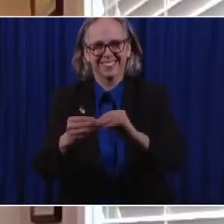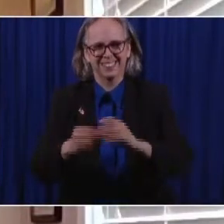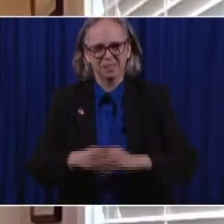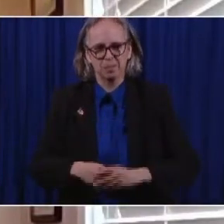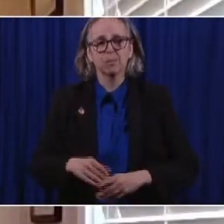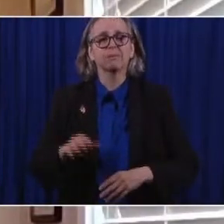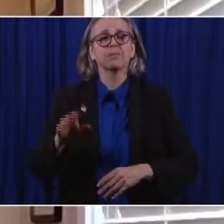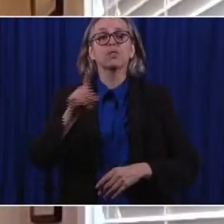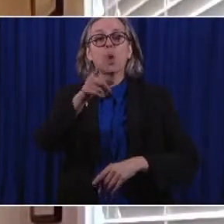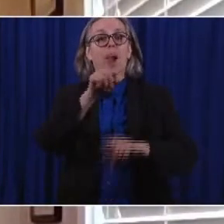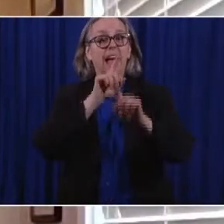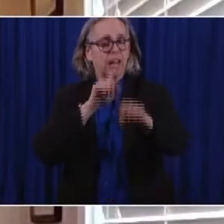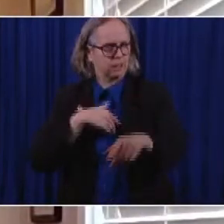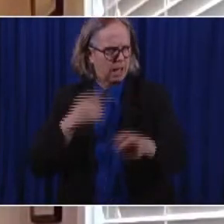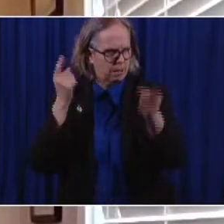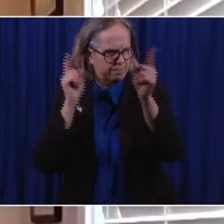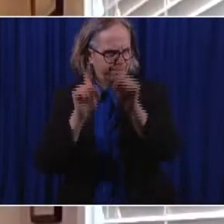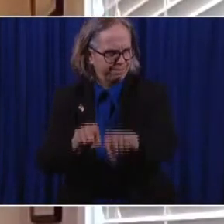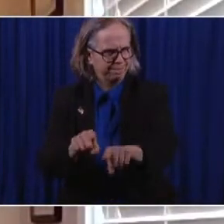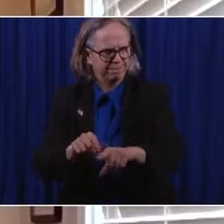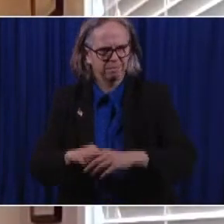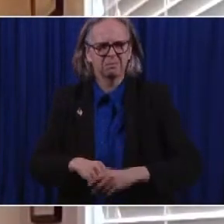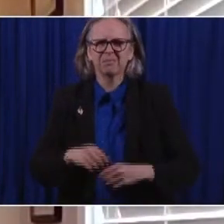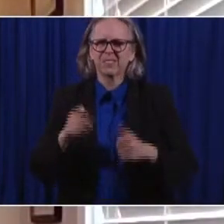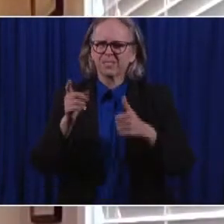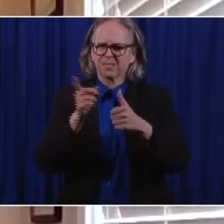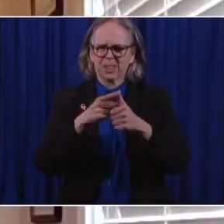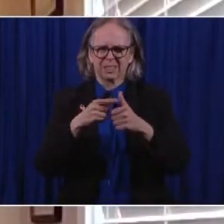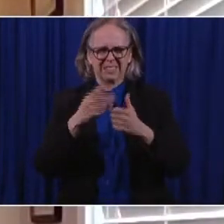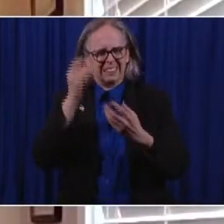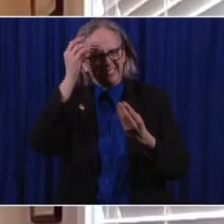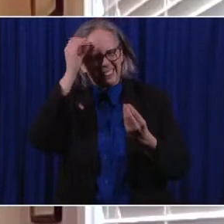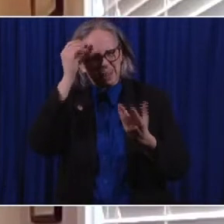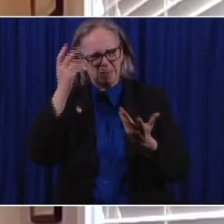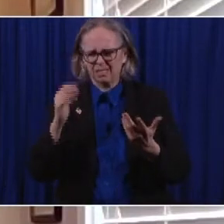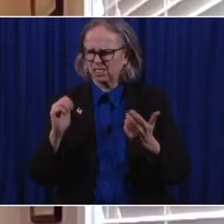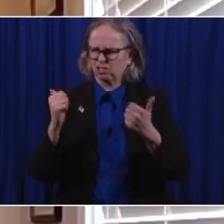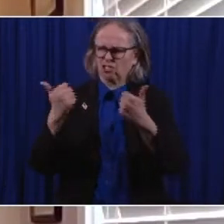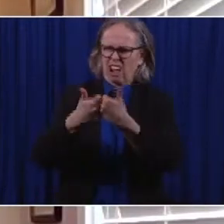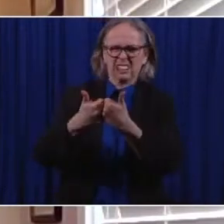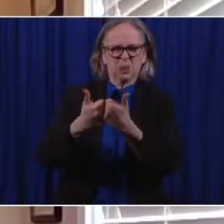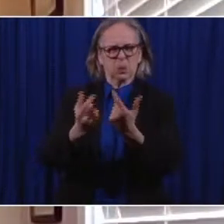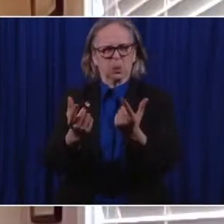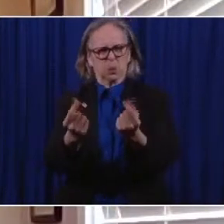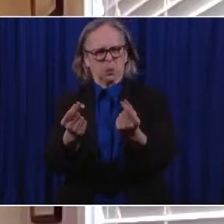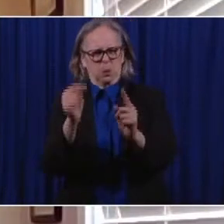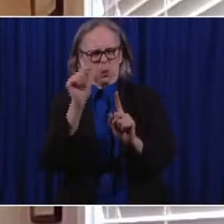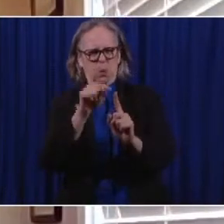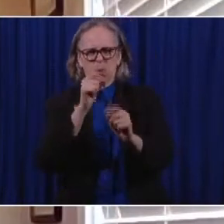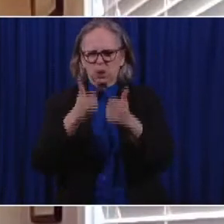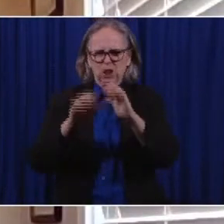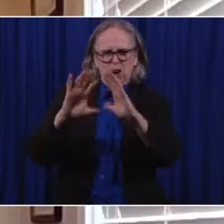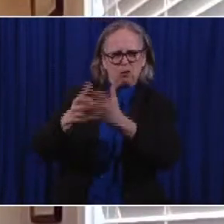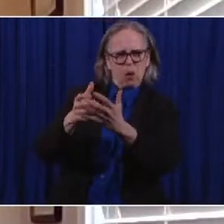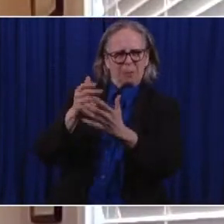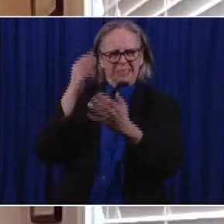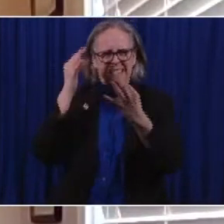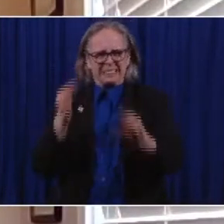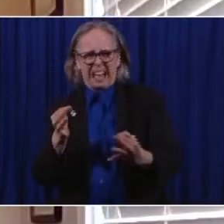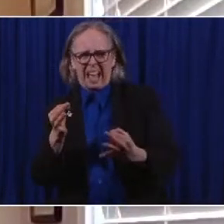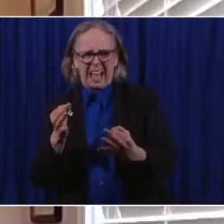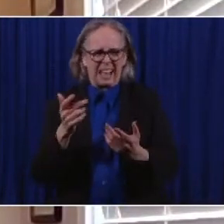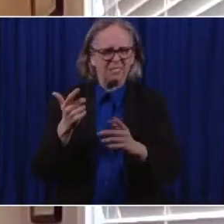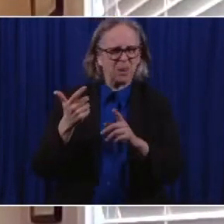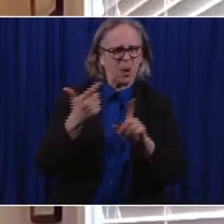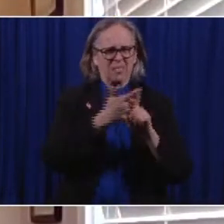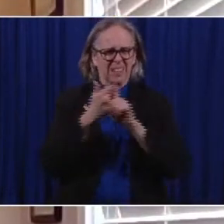at the challenge that we have, which is the challenge of having this wonderful tool, vaccination,